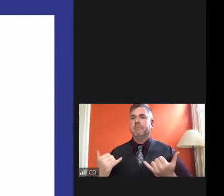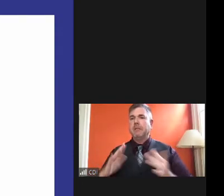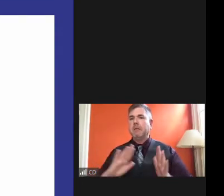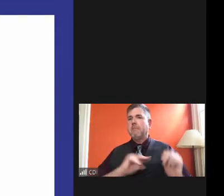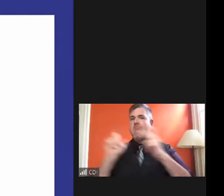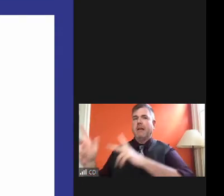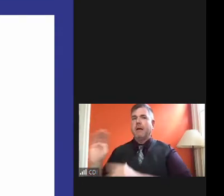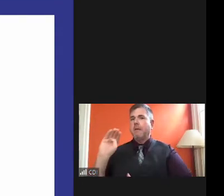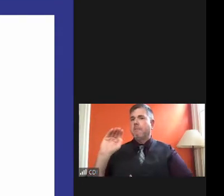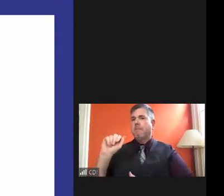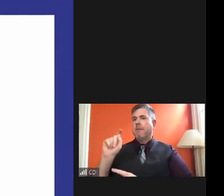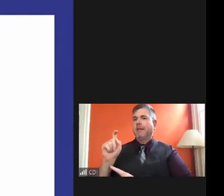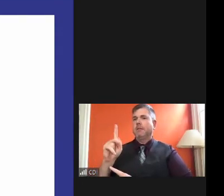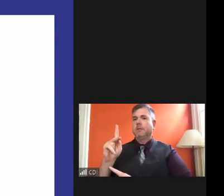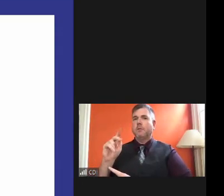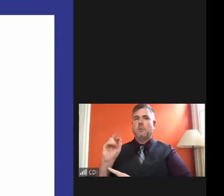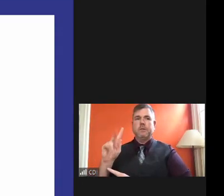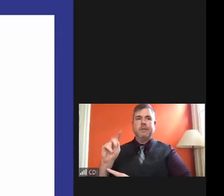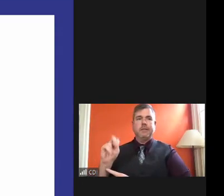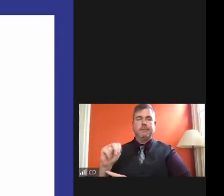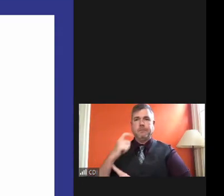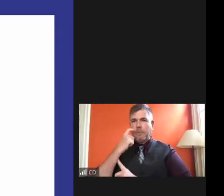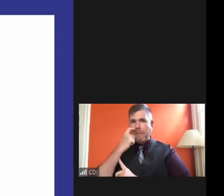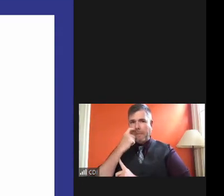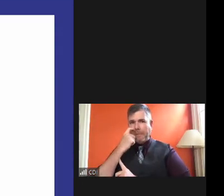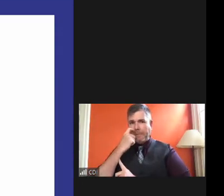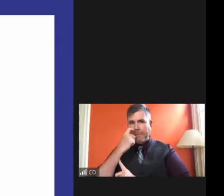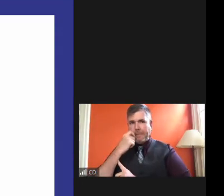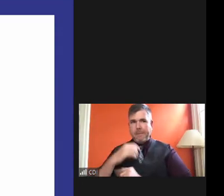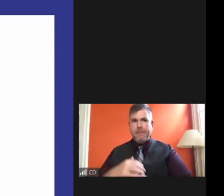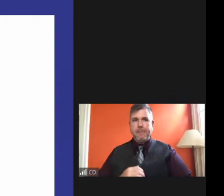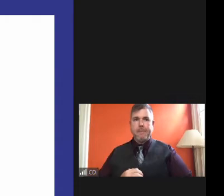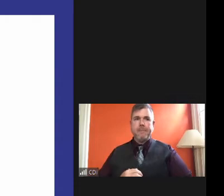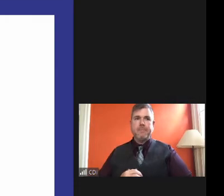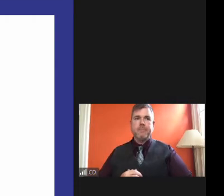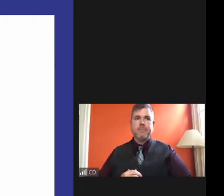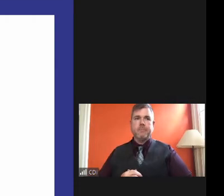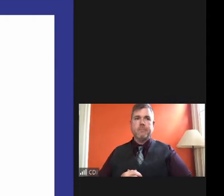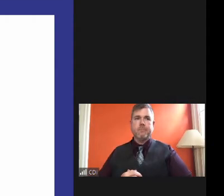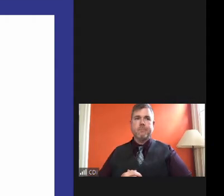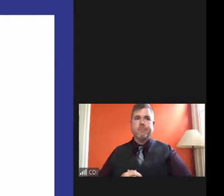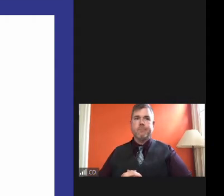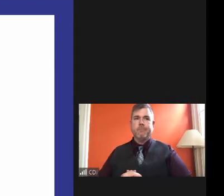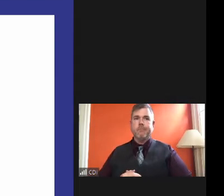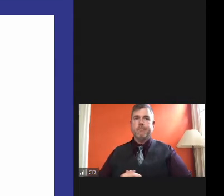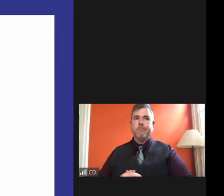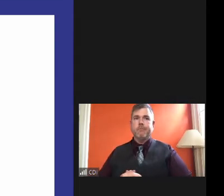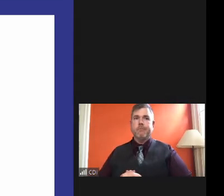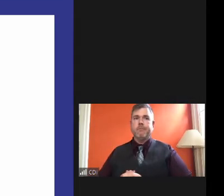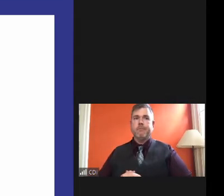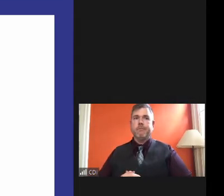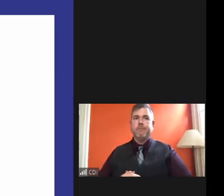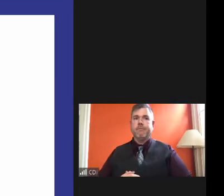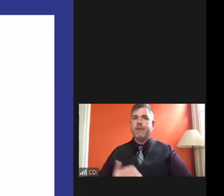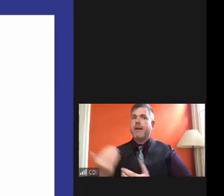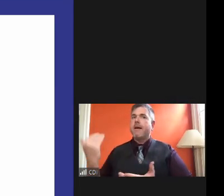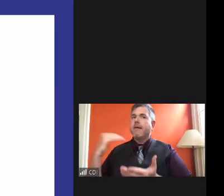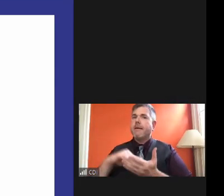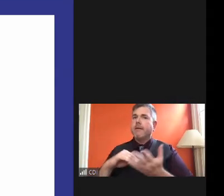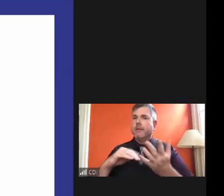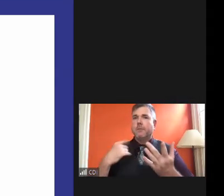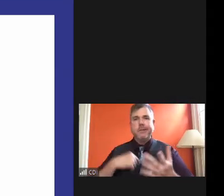to sort of bring us up to where we are now, we've been working every 2 weeks to reopen different sectors of